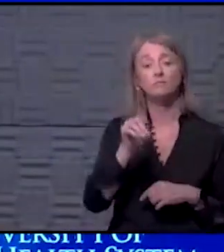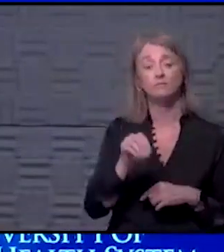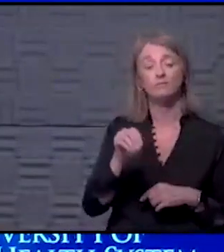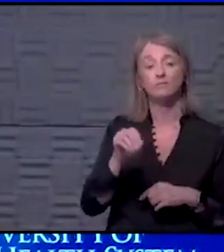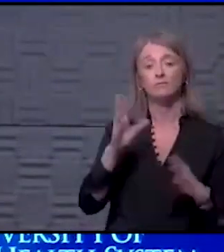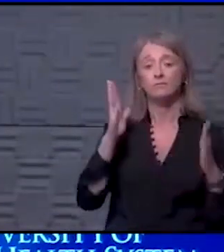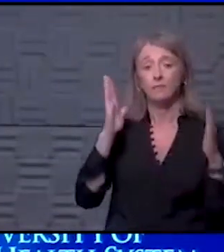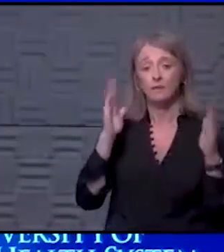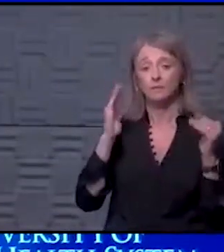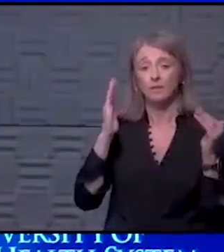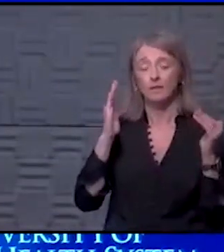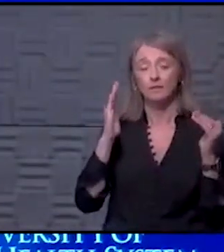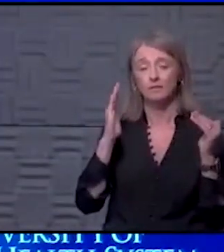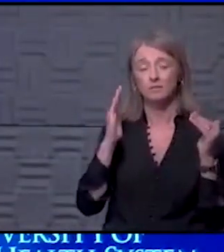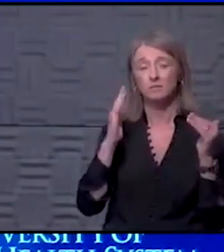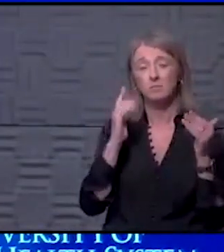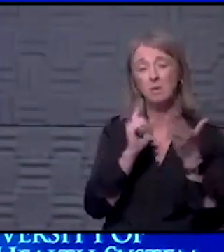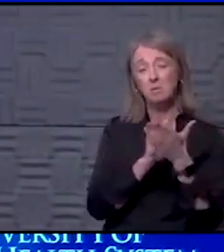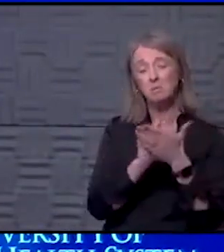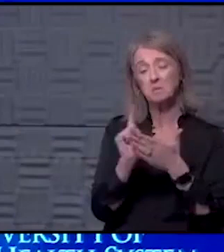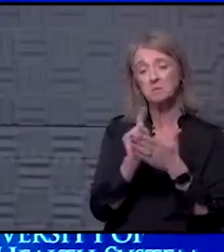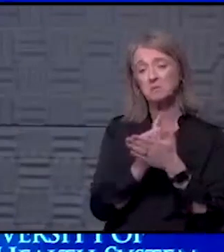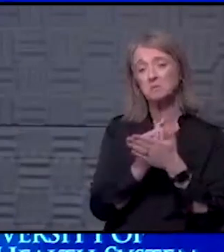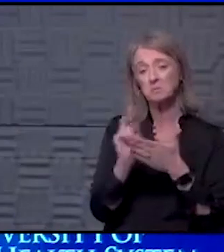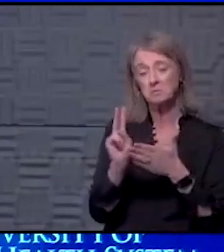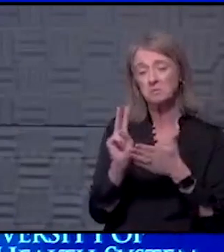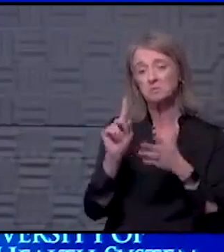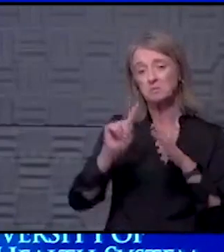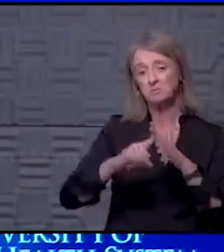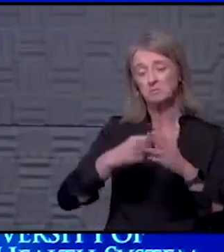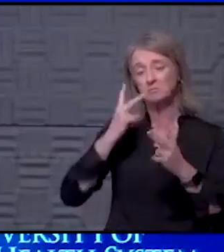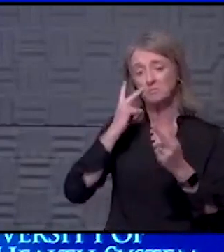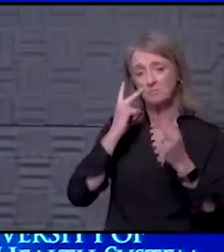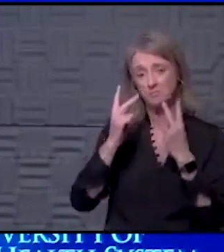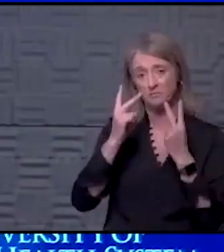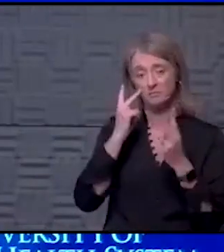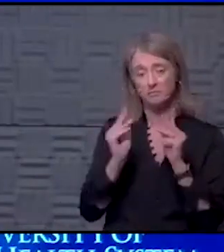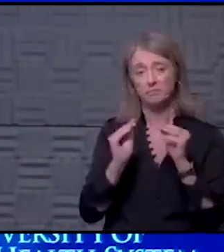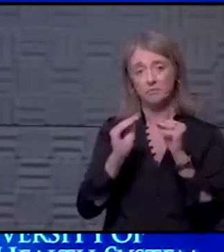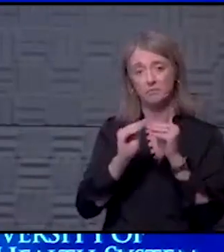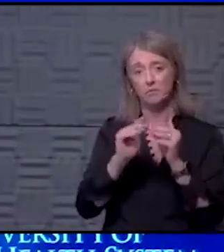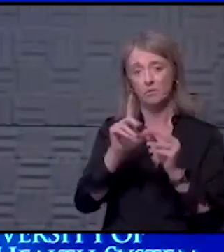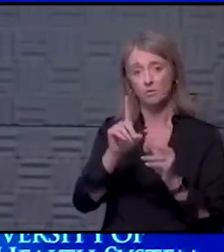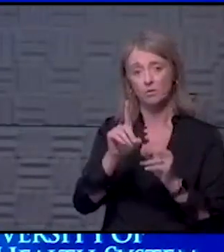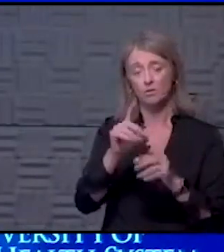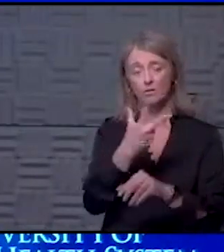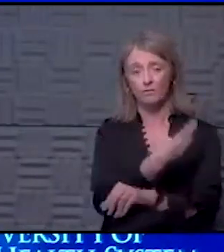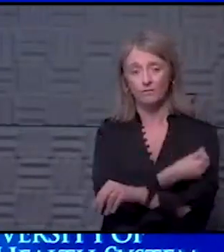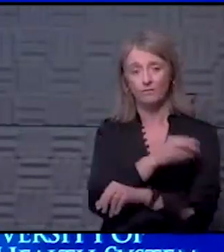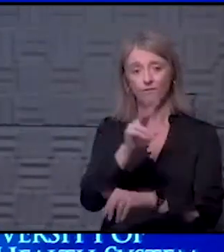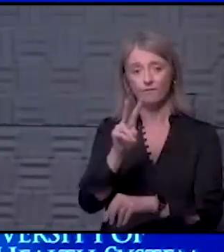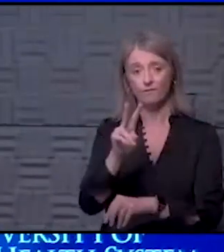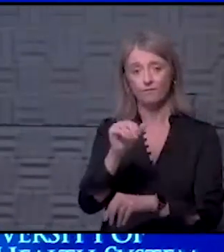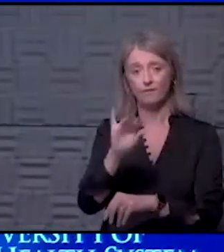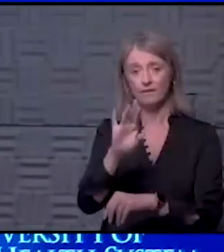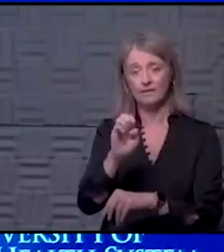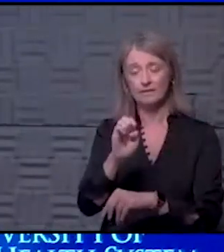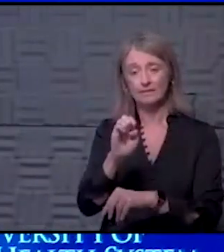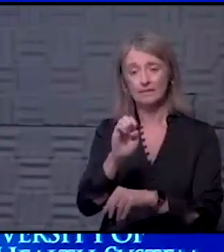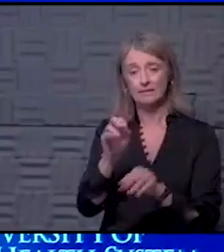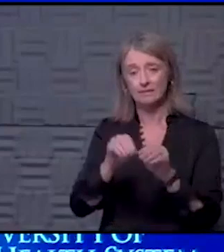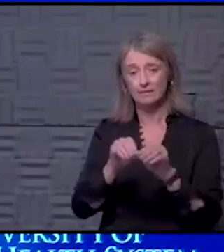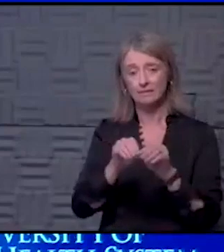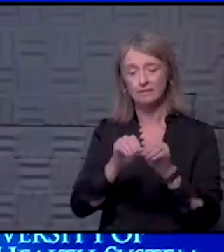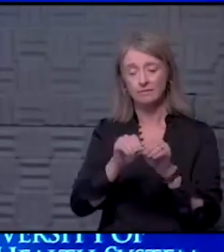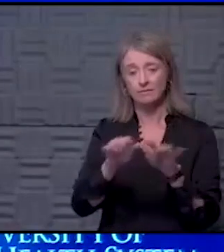actually expect that over the next week or two, we will see more doses, more vaccine inventory hitting